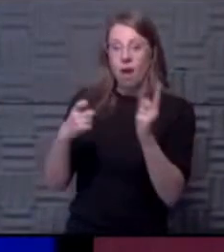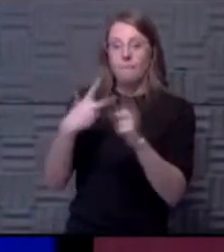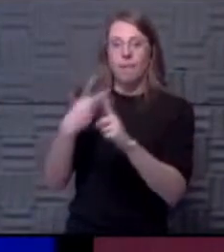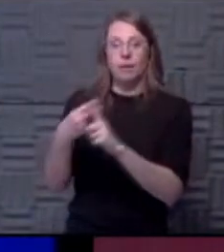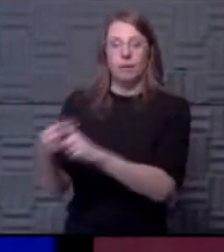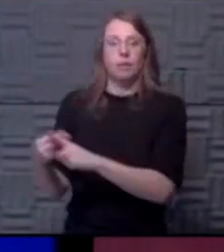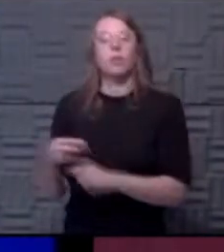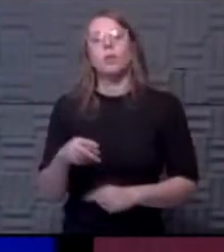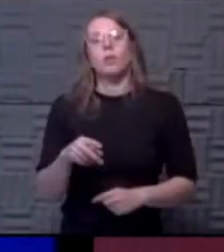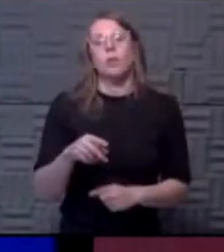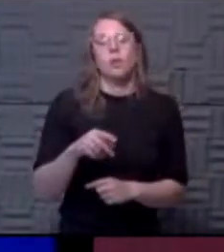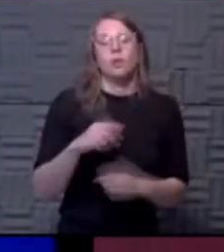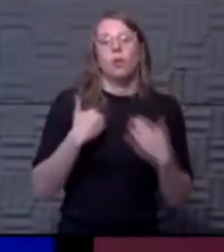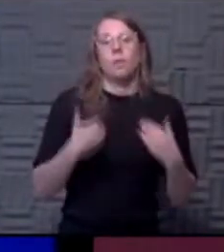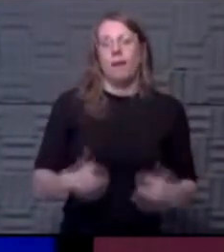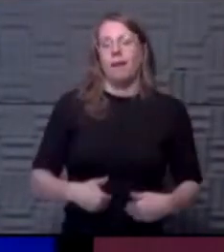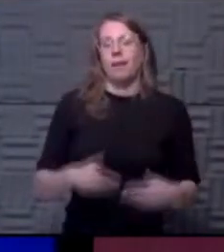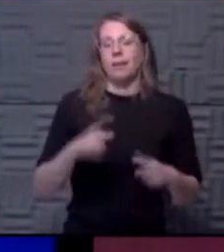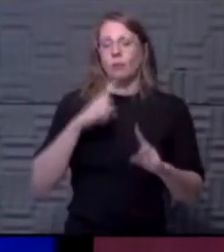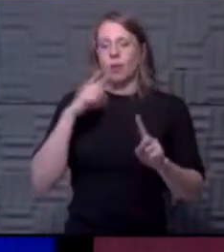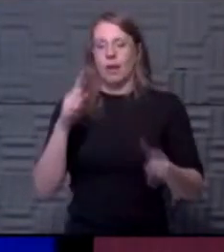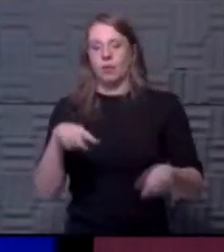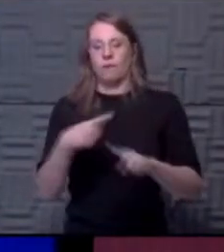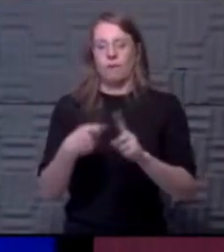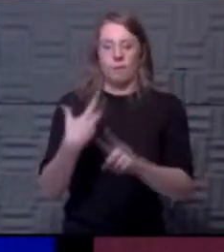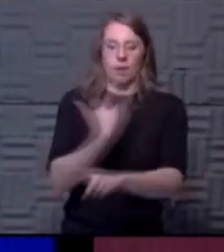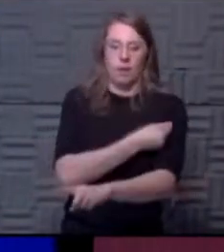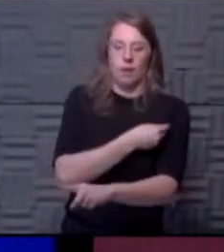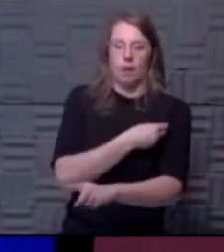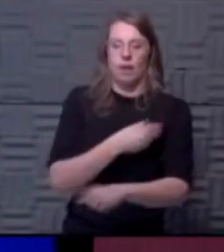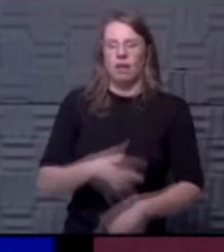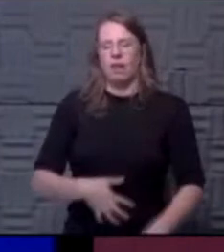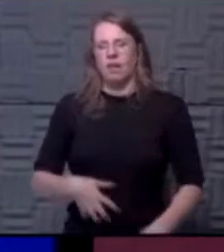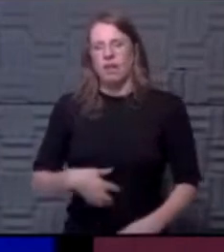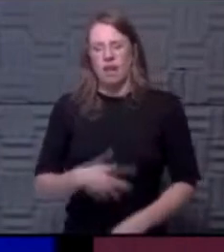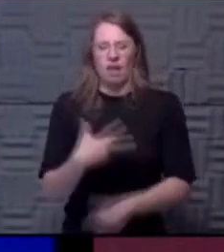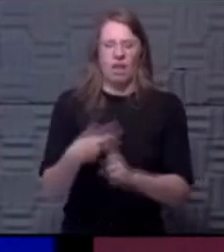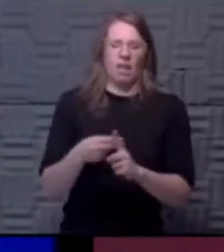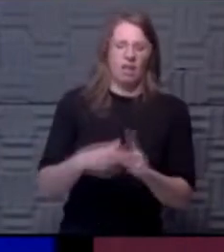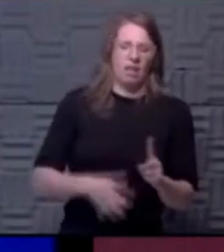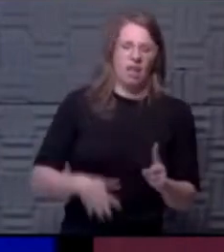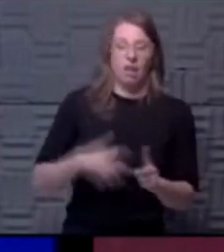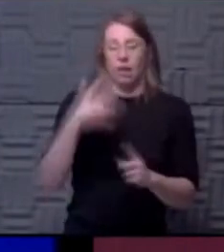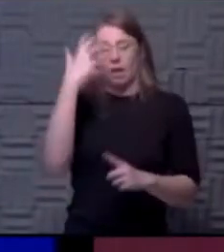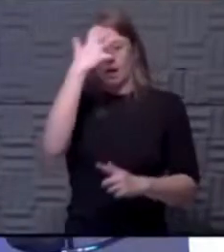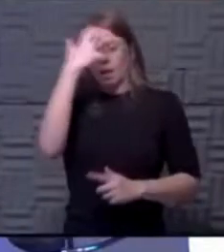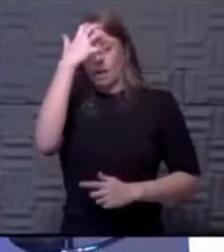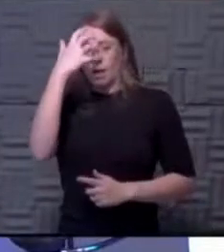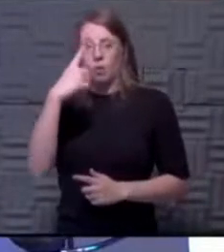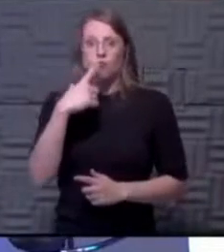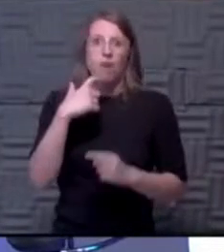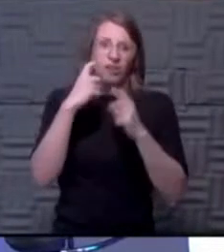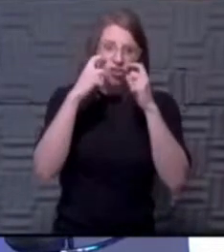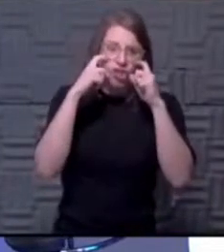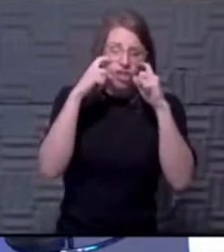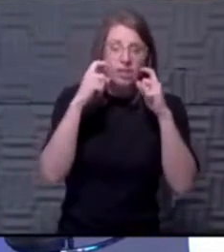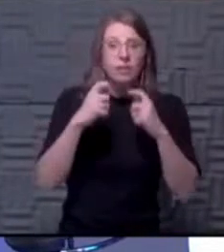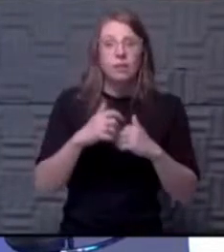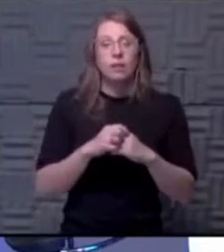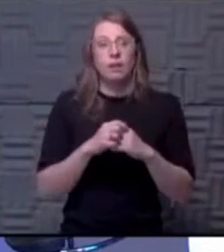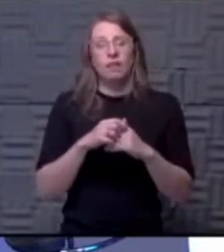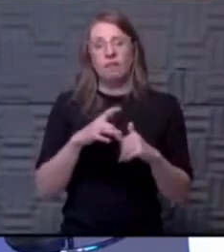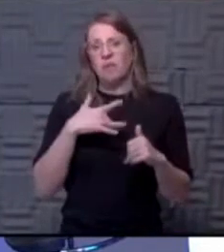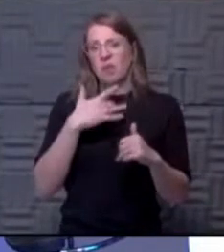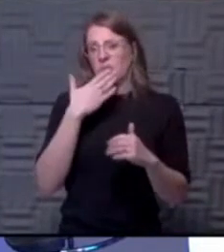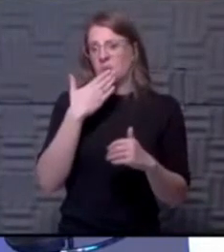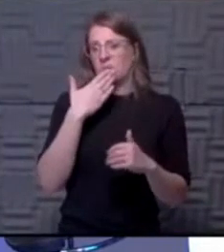through those reactions. I've had people say, I had my shot and I had stomach pains. I got my shot, I had fogginess. I had red cheeks and didn't feel